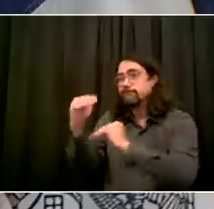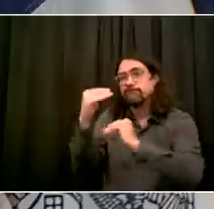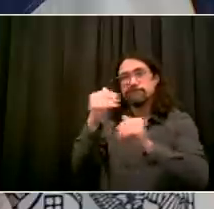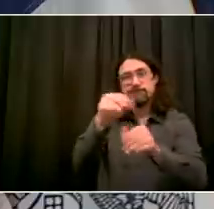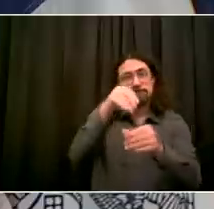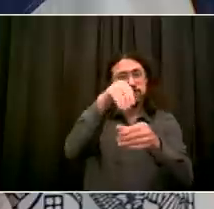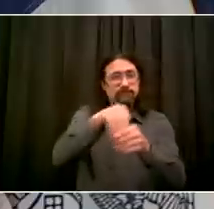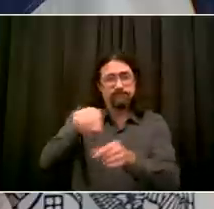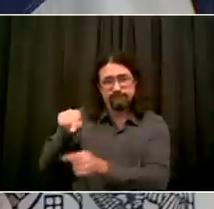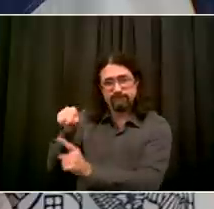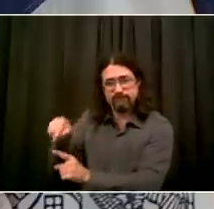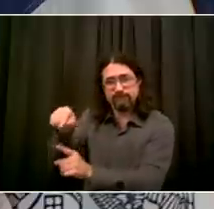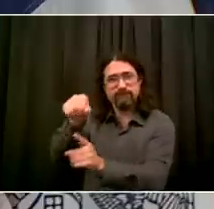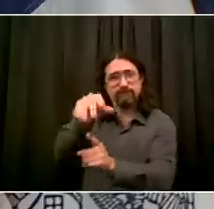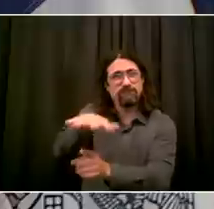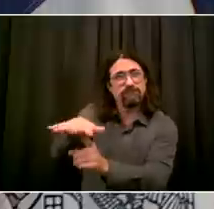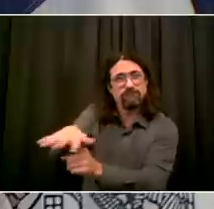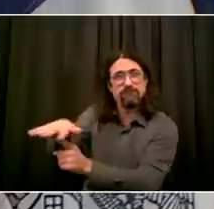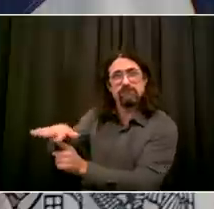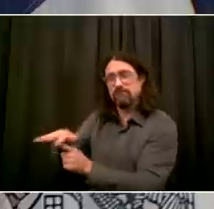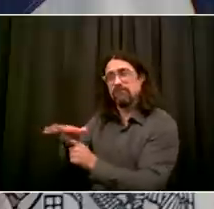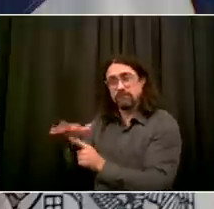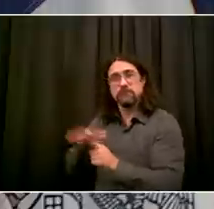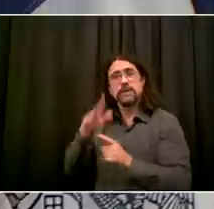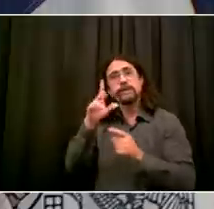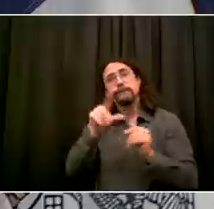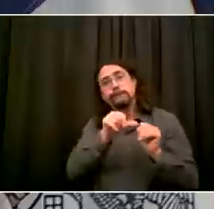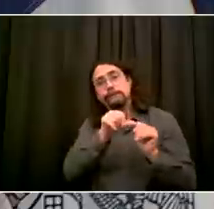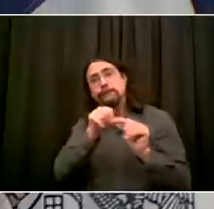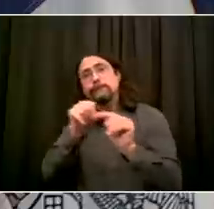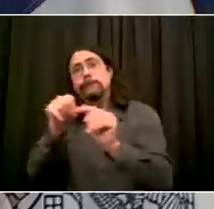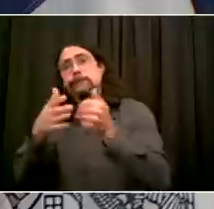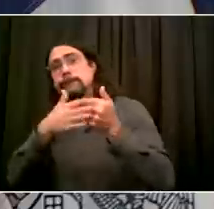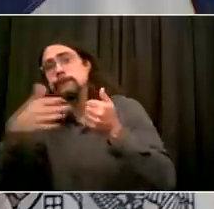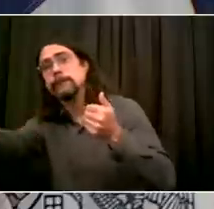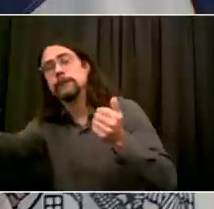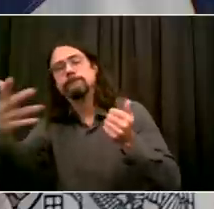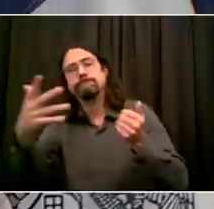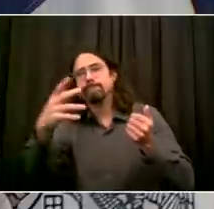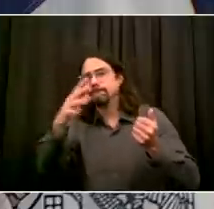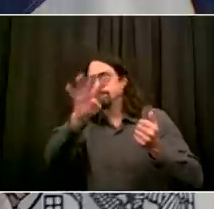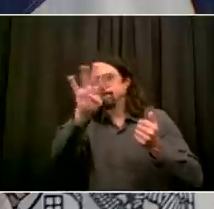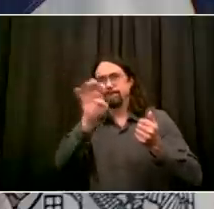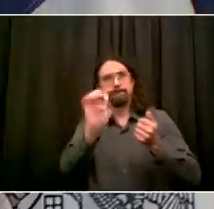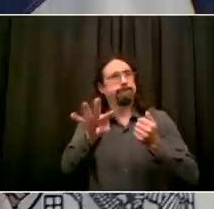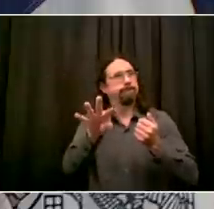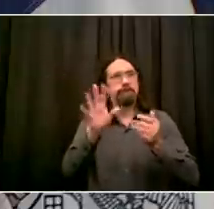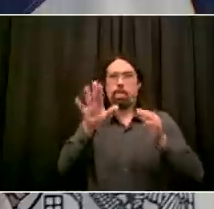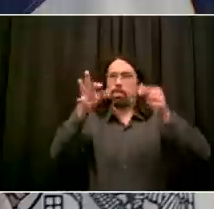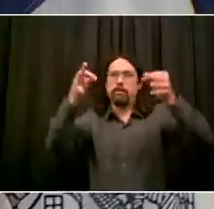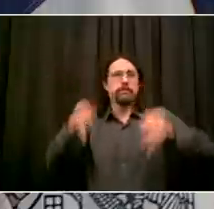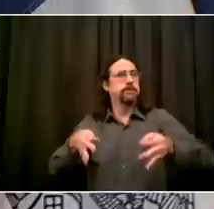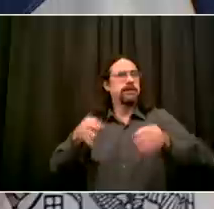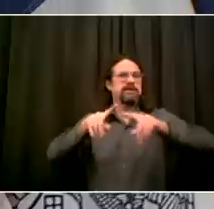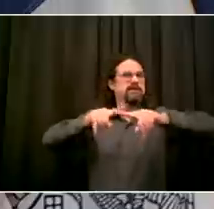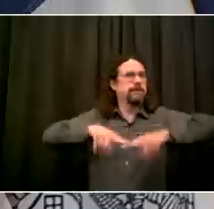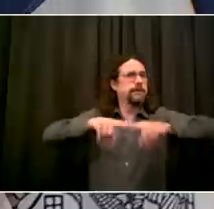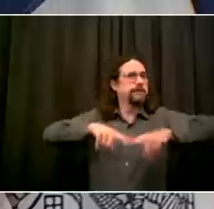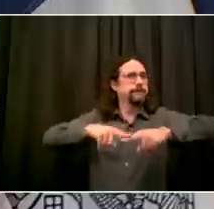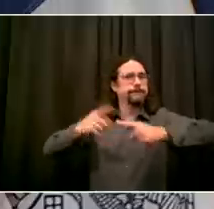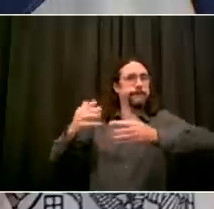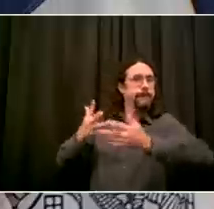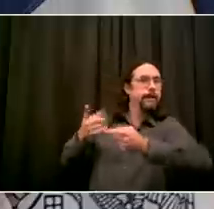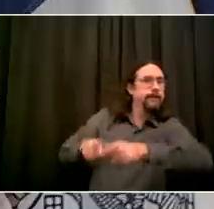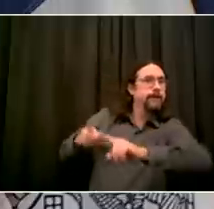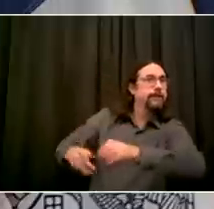tougher circumstances, we contain this problem to a limited part of the city for a limited period of time. Then we reopen in those places and keep moving